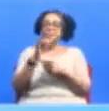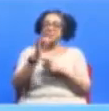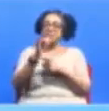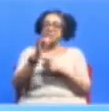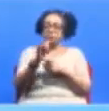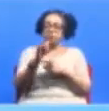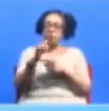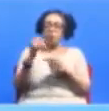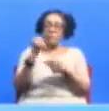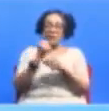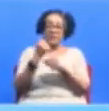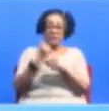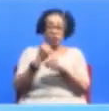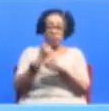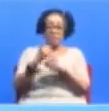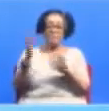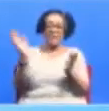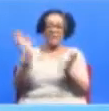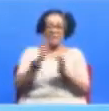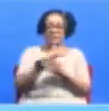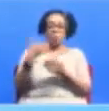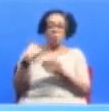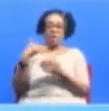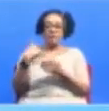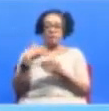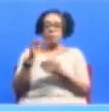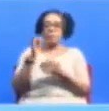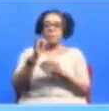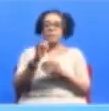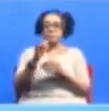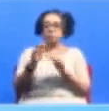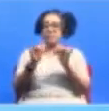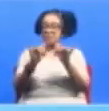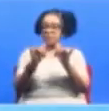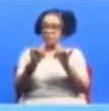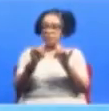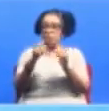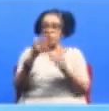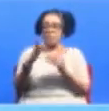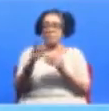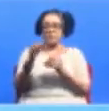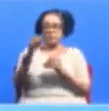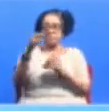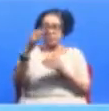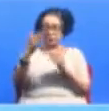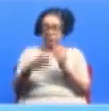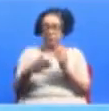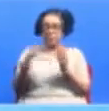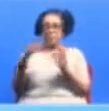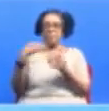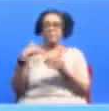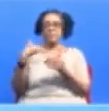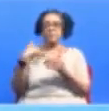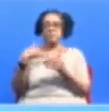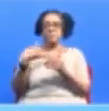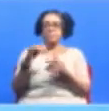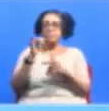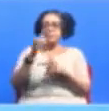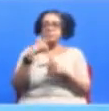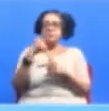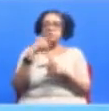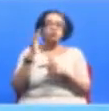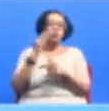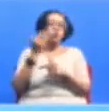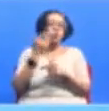Uhalifu will go on for as long as it takes to end banditry and livestock theft. Kindiki said this in Isiolo County, where he also